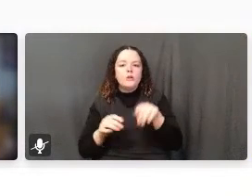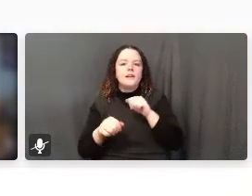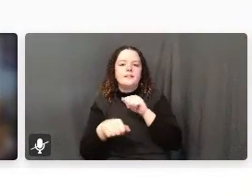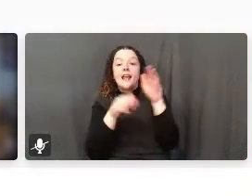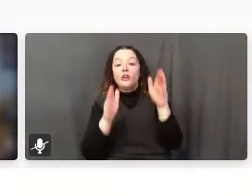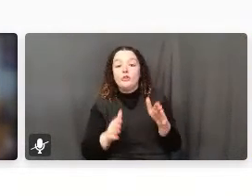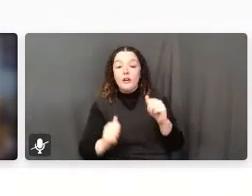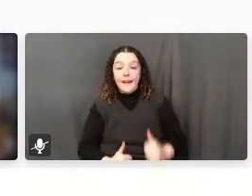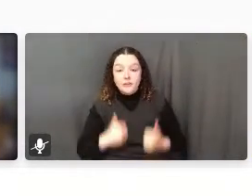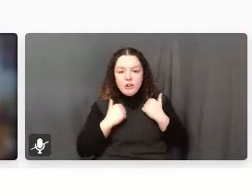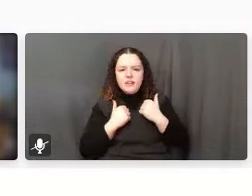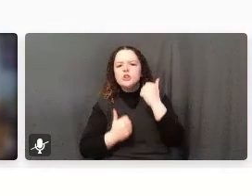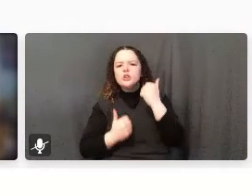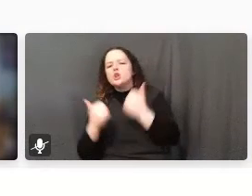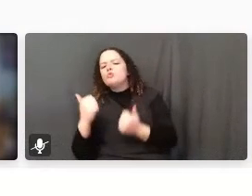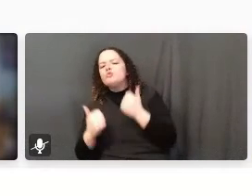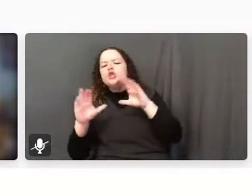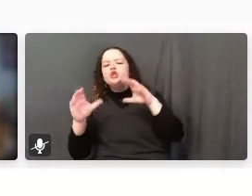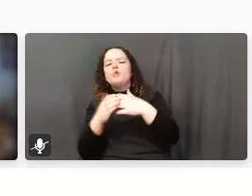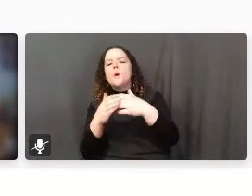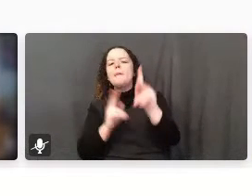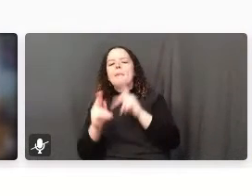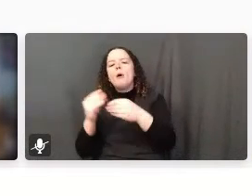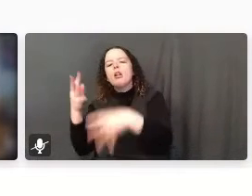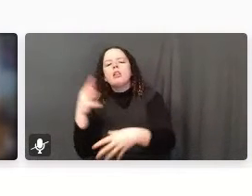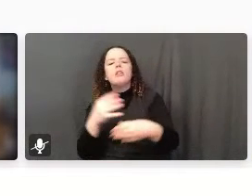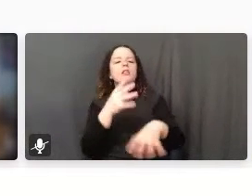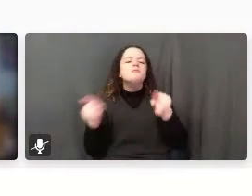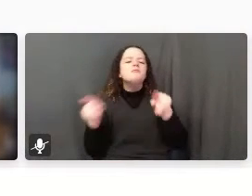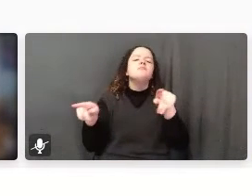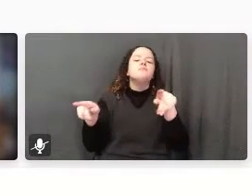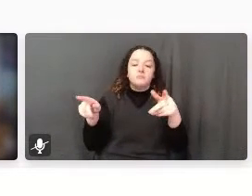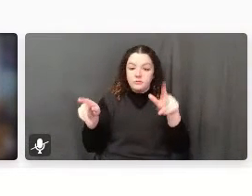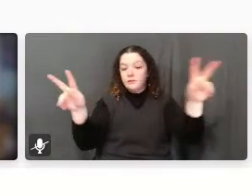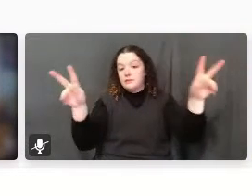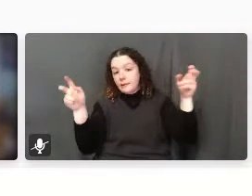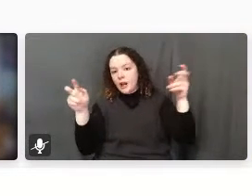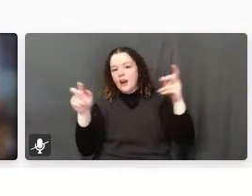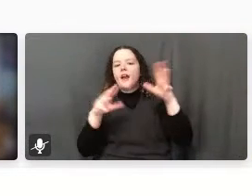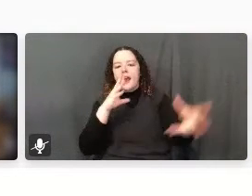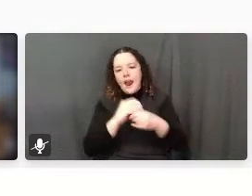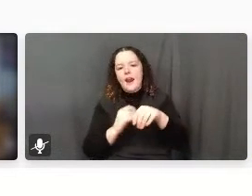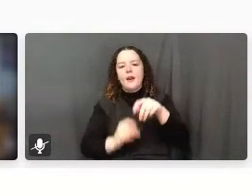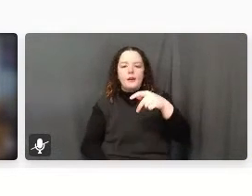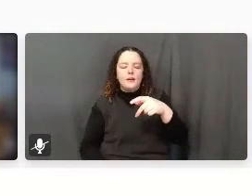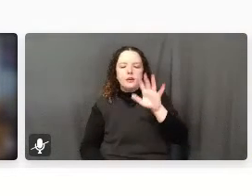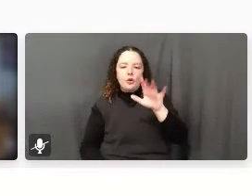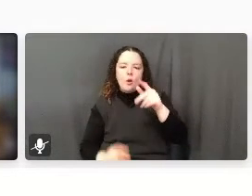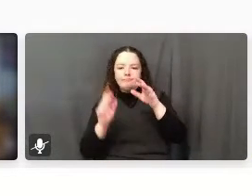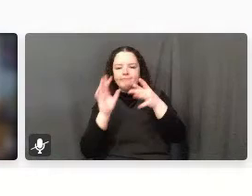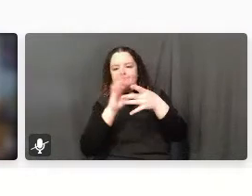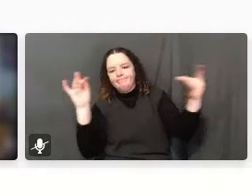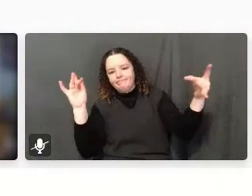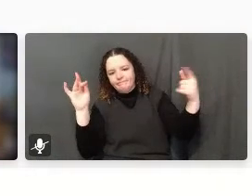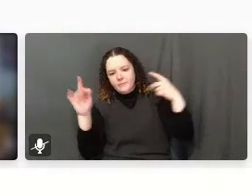which audience do I want to send this to? Write in the subject line, and then add your preview text as well. I know Emily also covered this in the